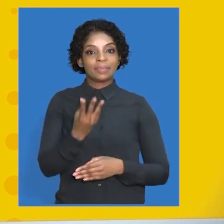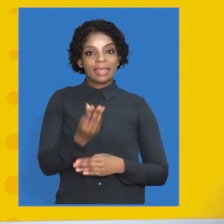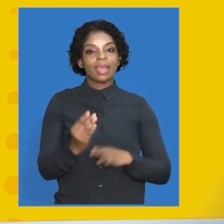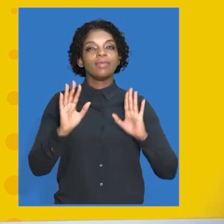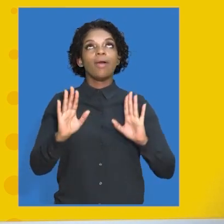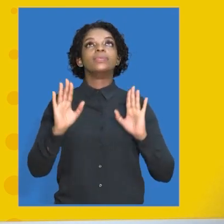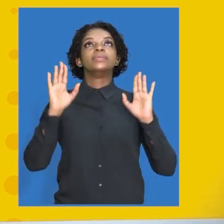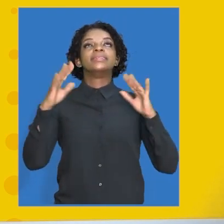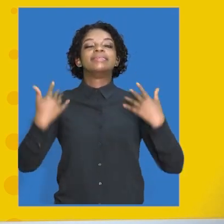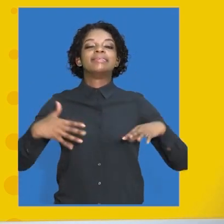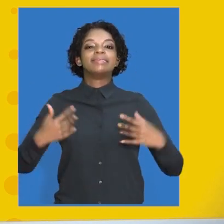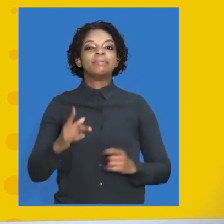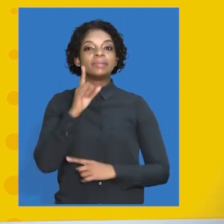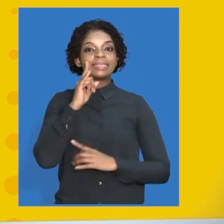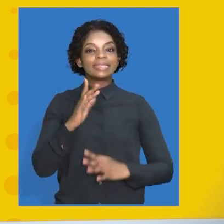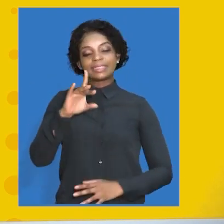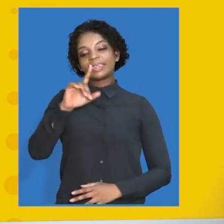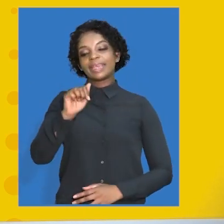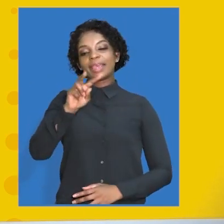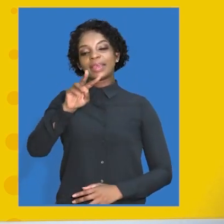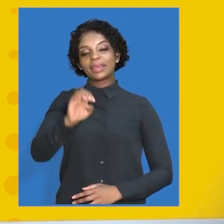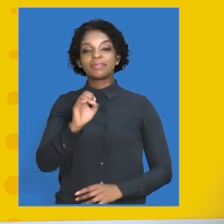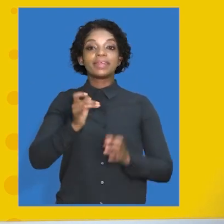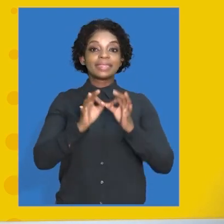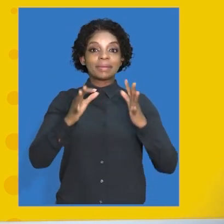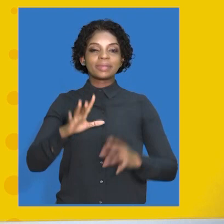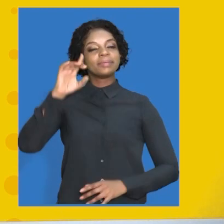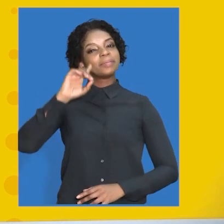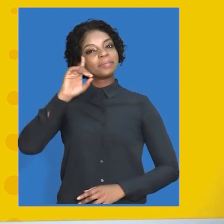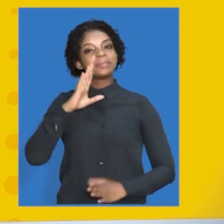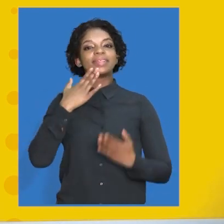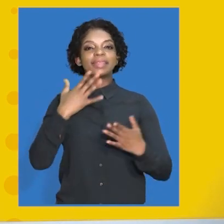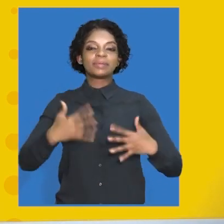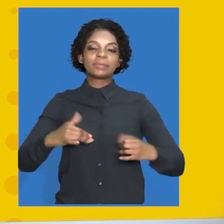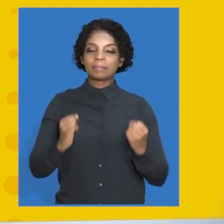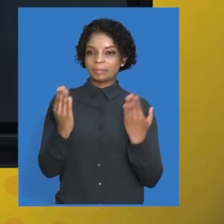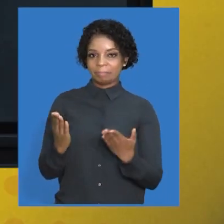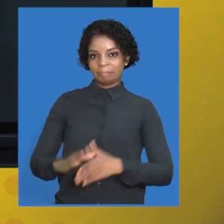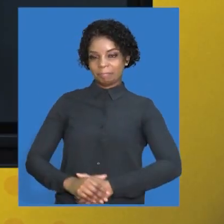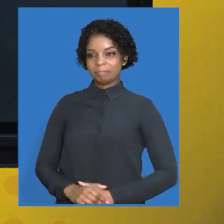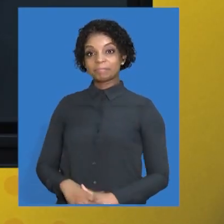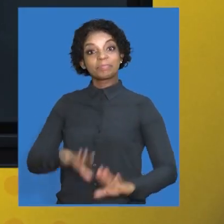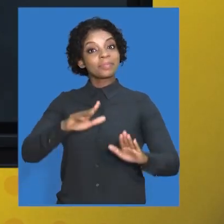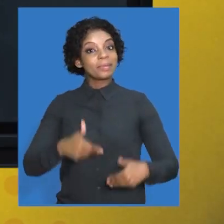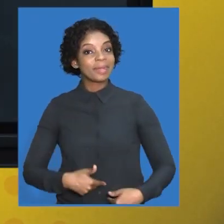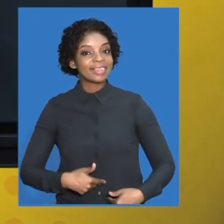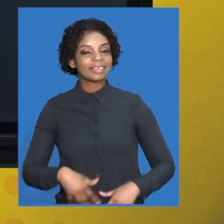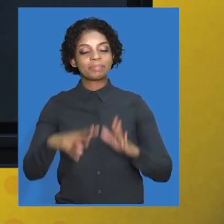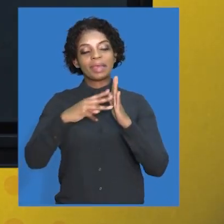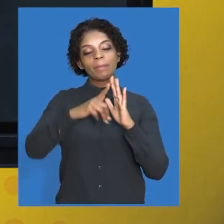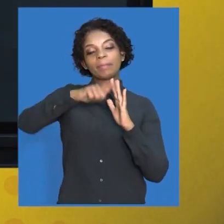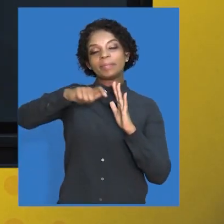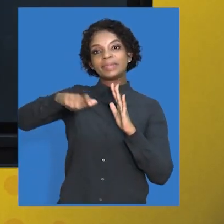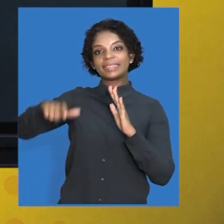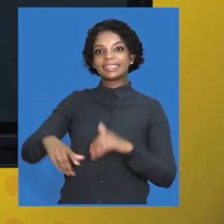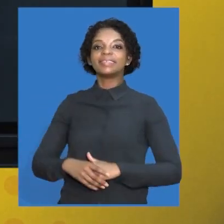teacher Dave, as well as our sign language interpreter Pumza. Thank you so much guys, and over to you. Welcome Matrix. Today we'll be going